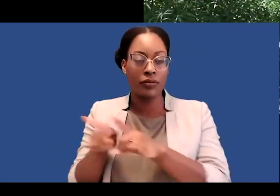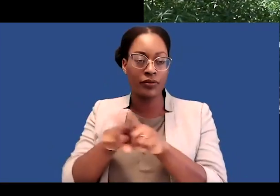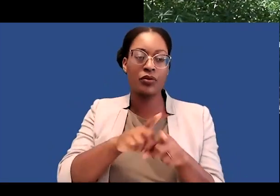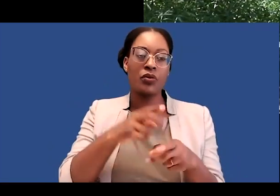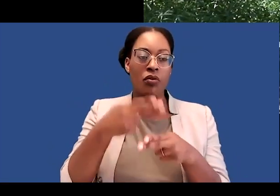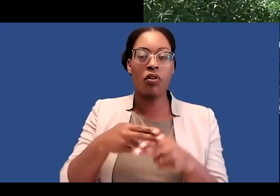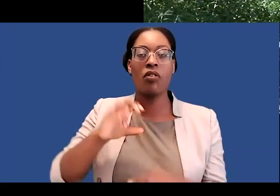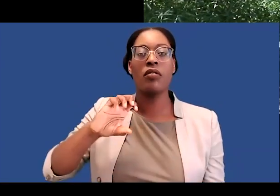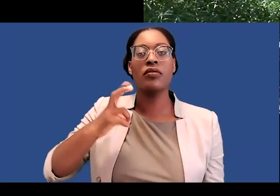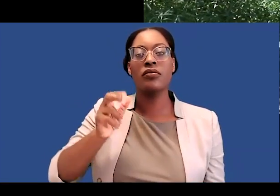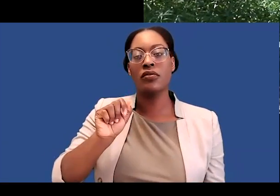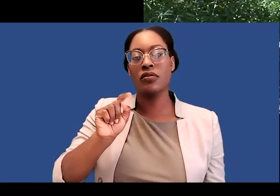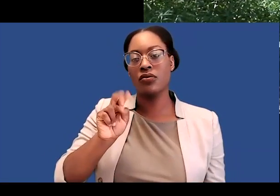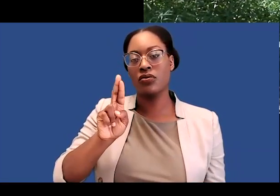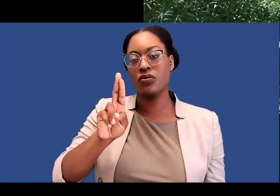the elbows in.